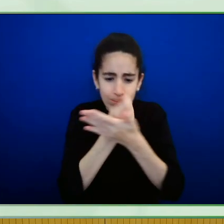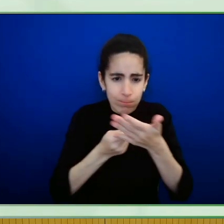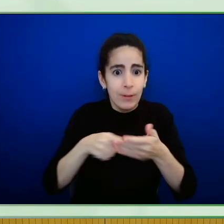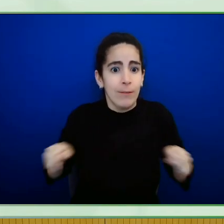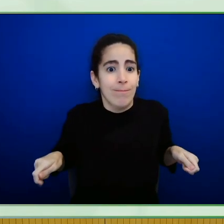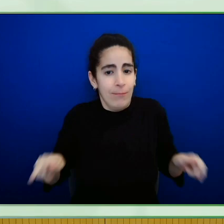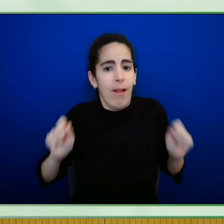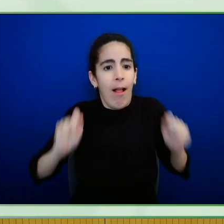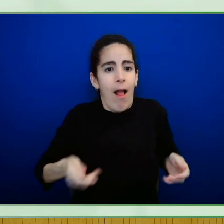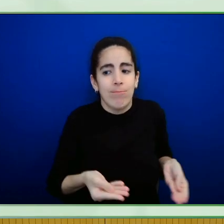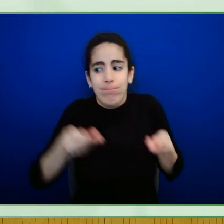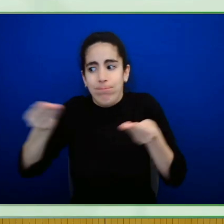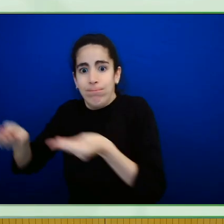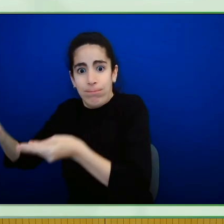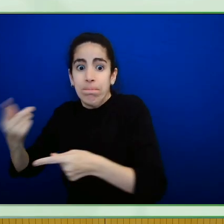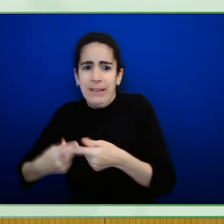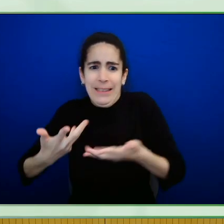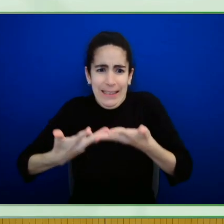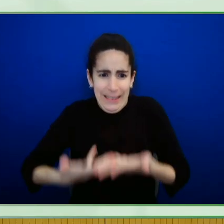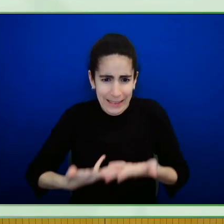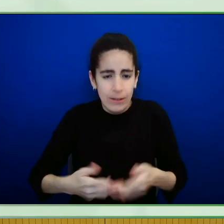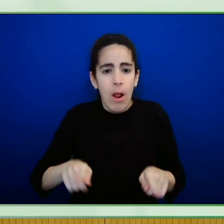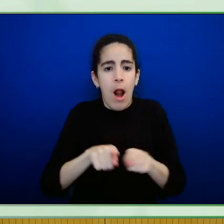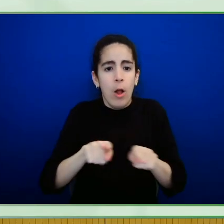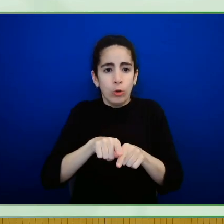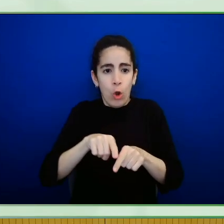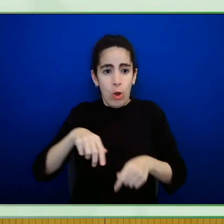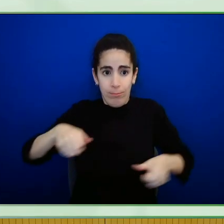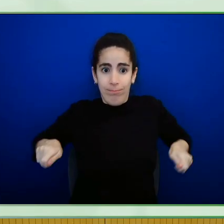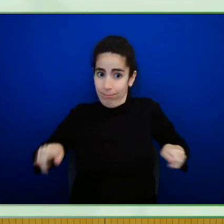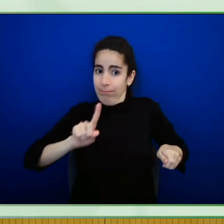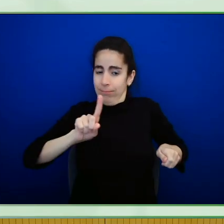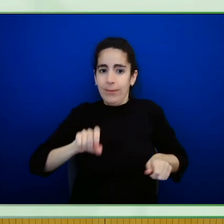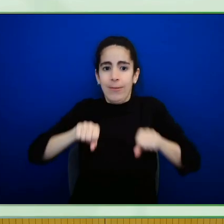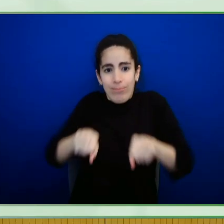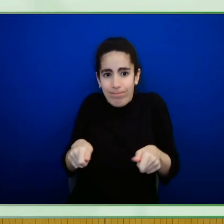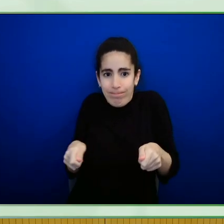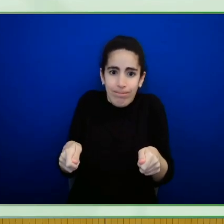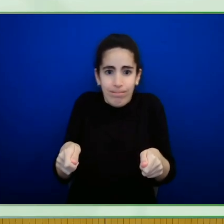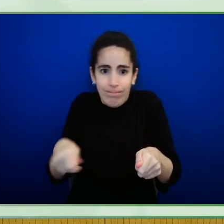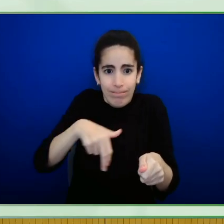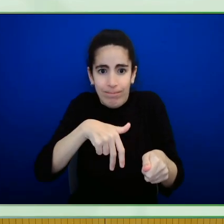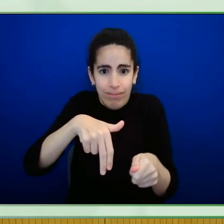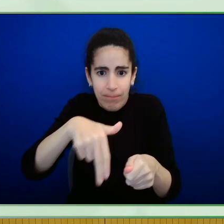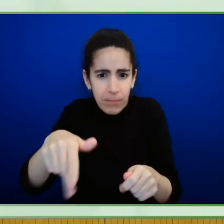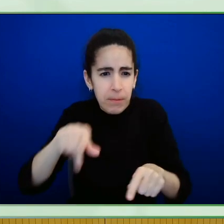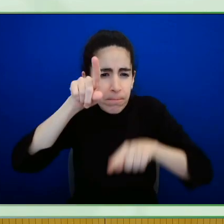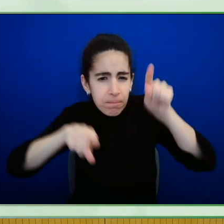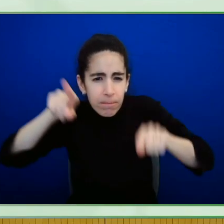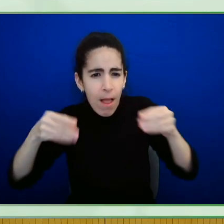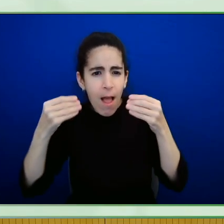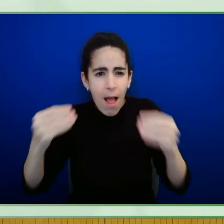between countries. And I found myself consulting on a few different